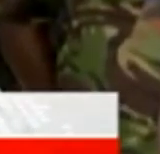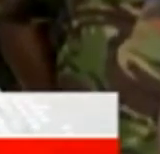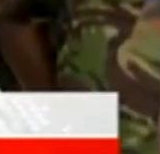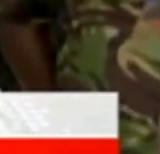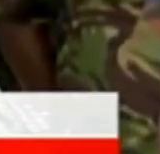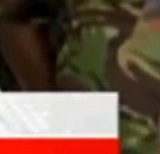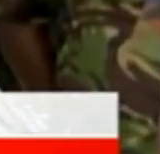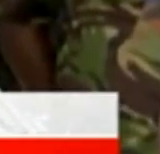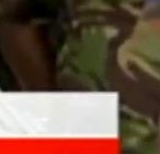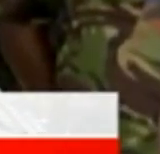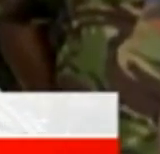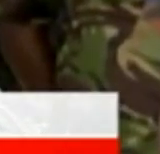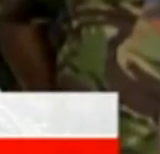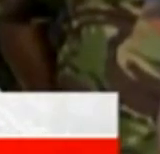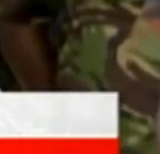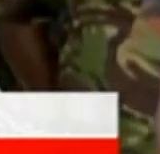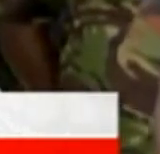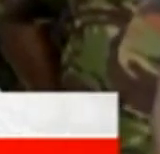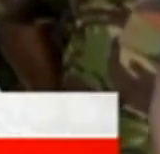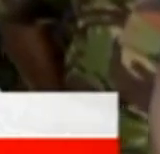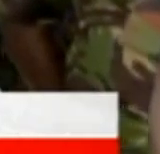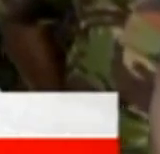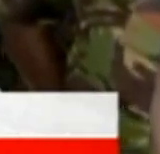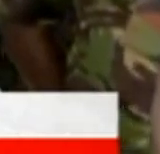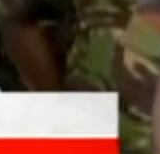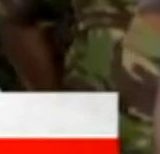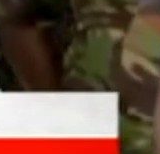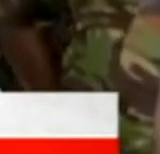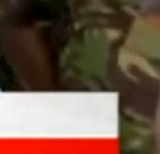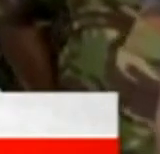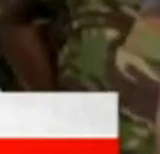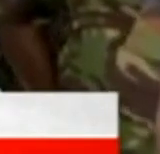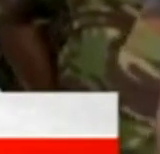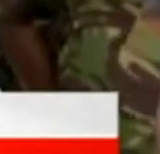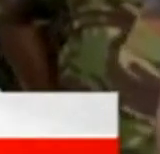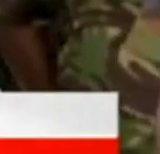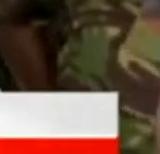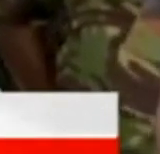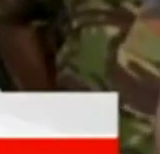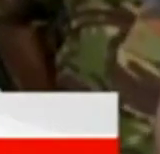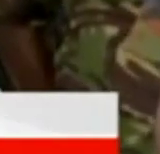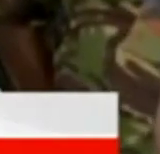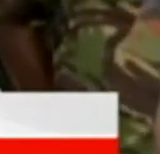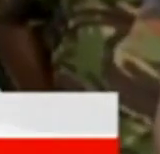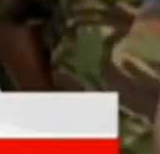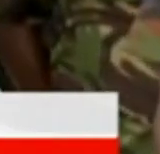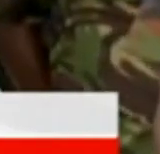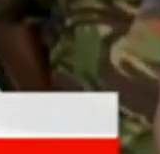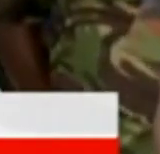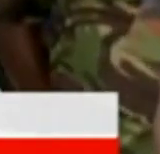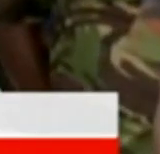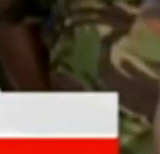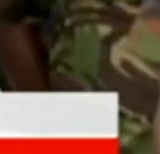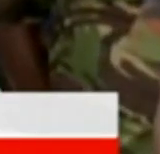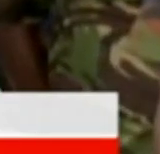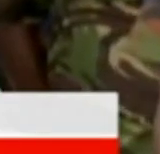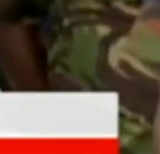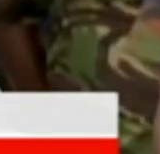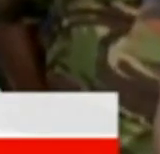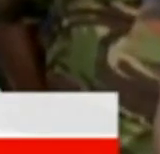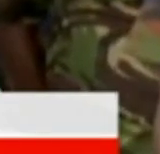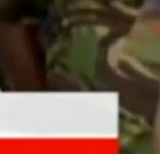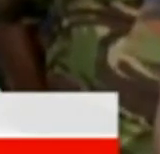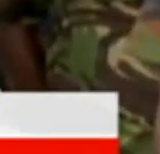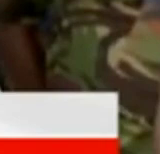Today, many communities in Haiti cannot access social services. They